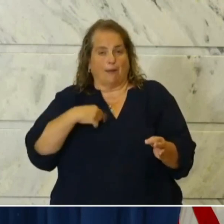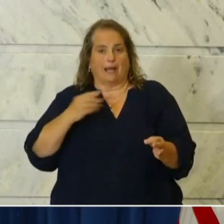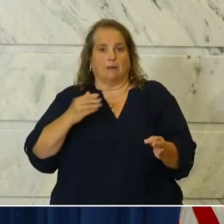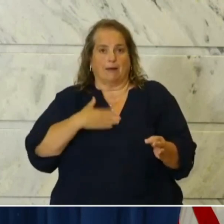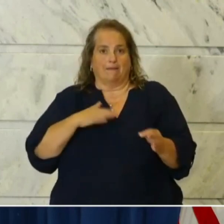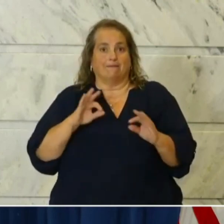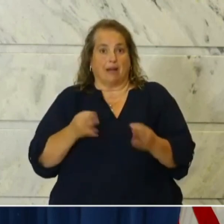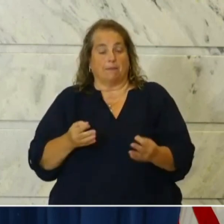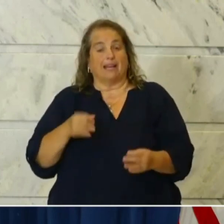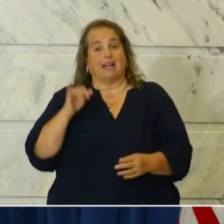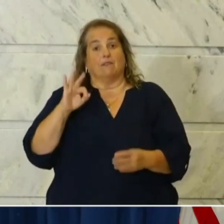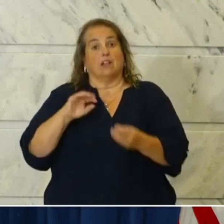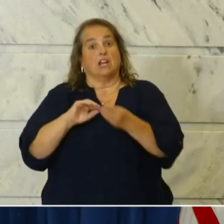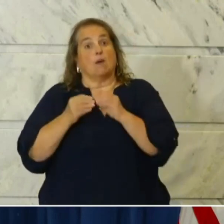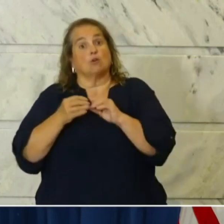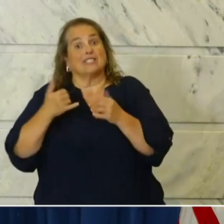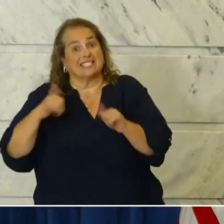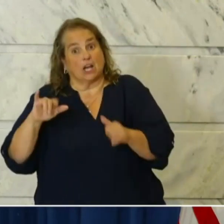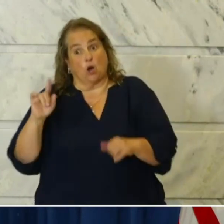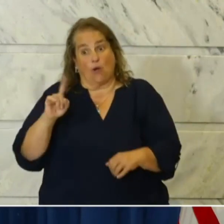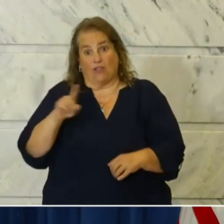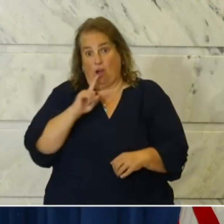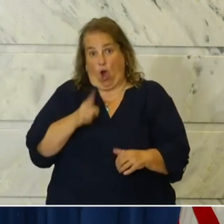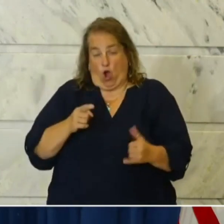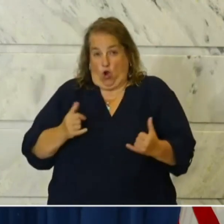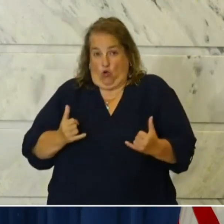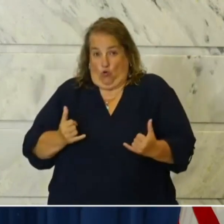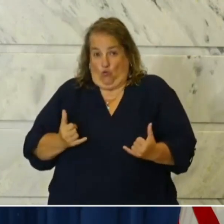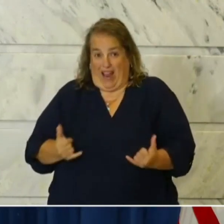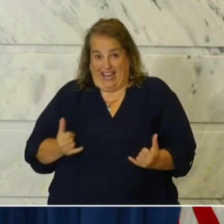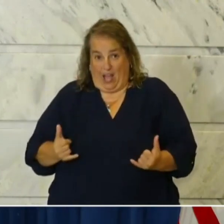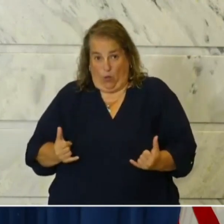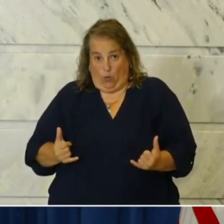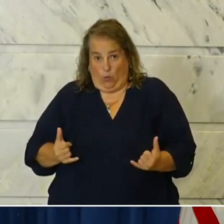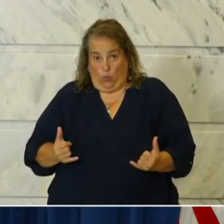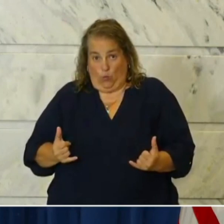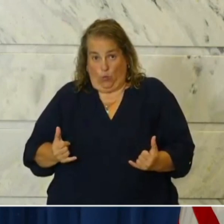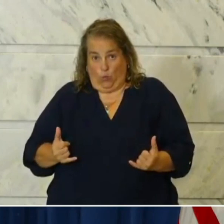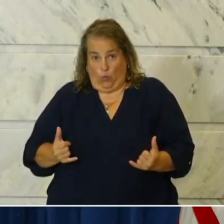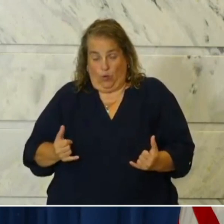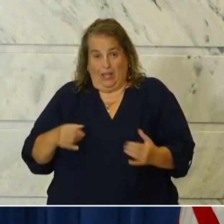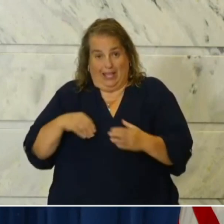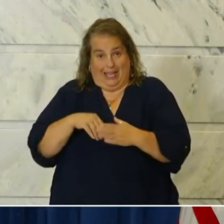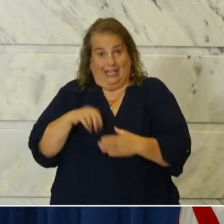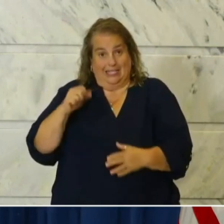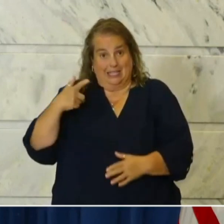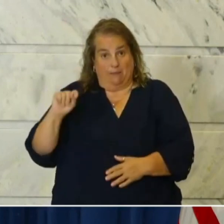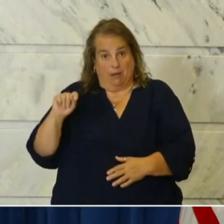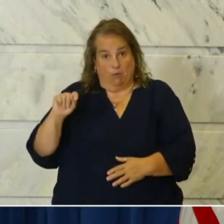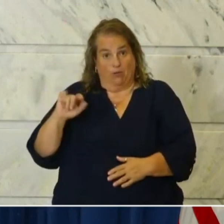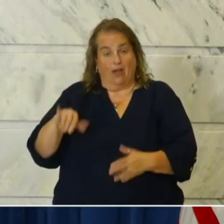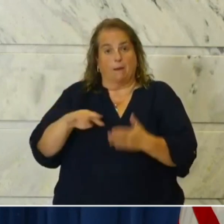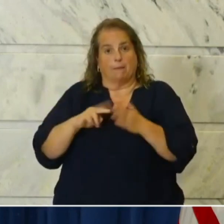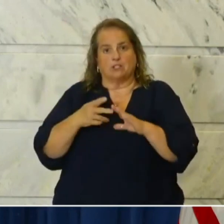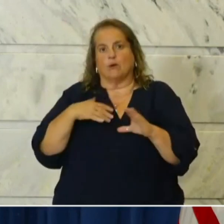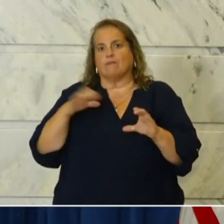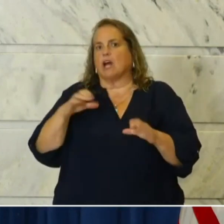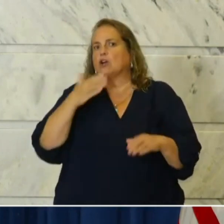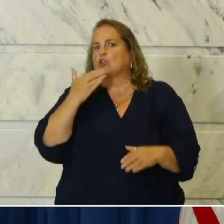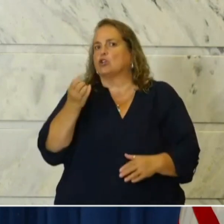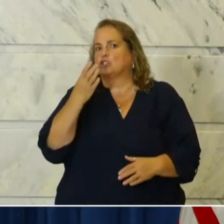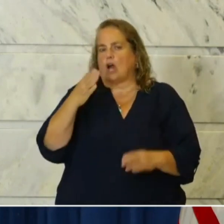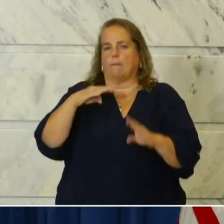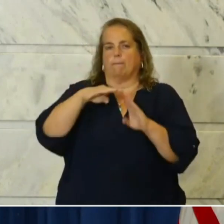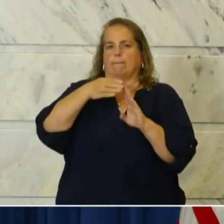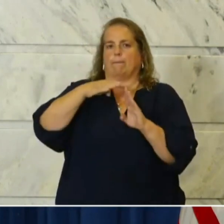family. If the numbers are still where they are right now, in September, that means we've done a great job plateauing